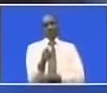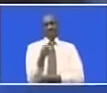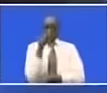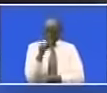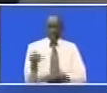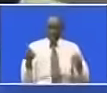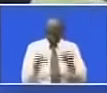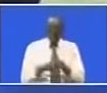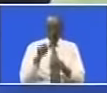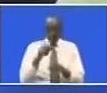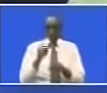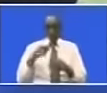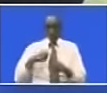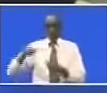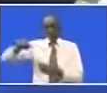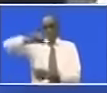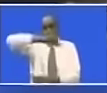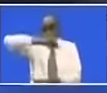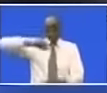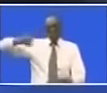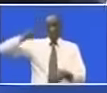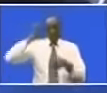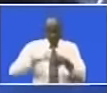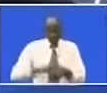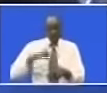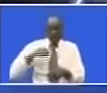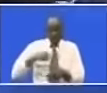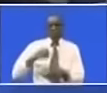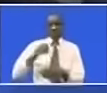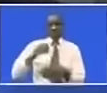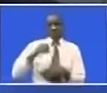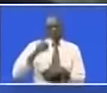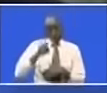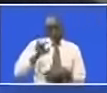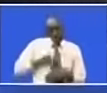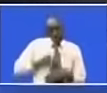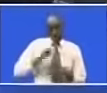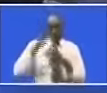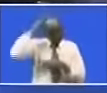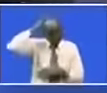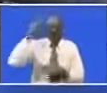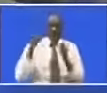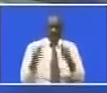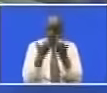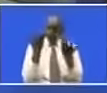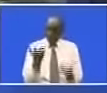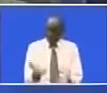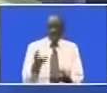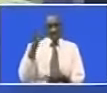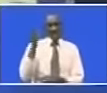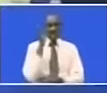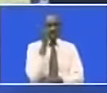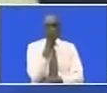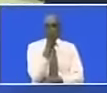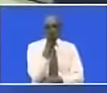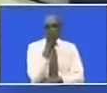same altar was consecrated for use during the beatification of Blessed Sister Nyaga at the Dedan Kimathi grounds in